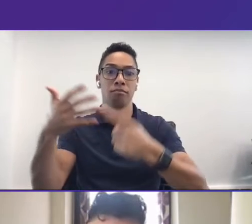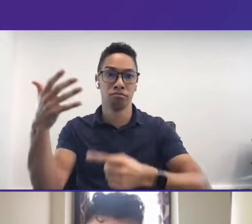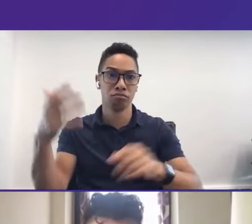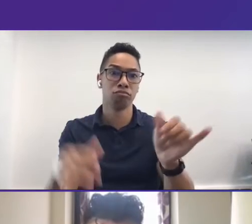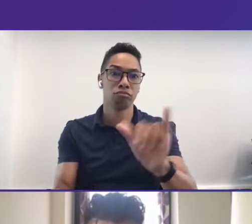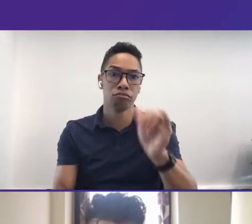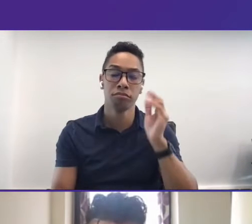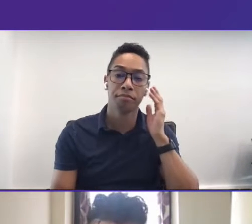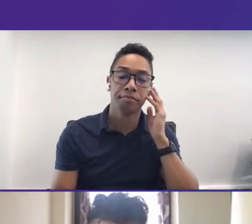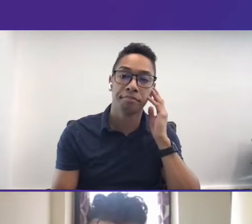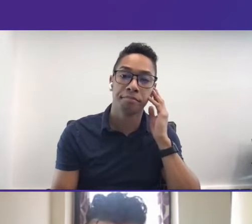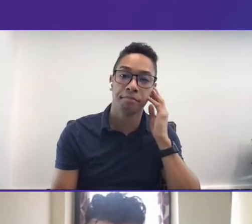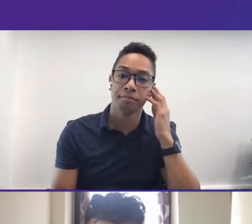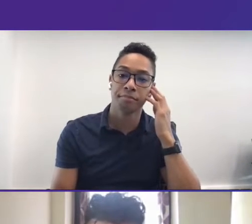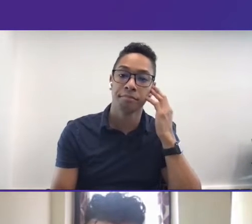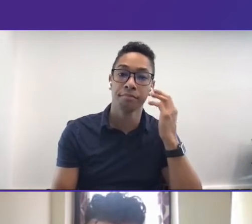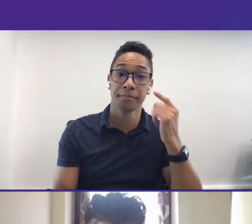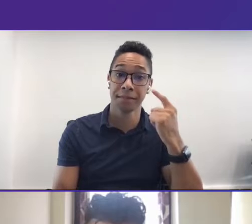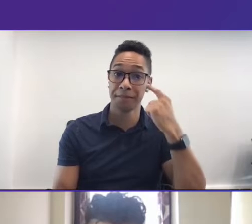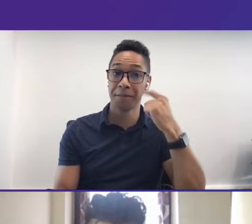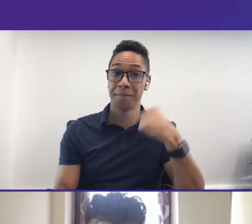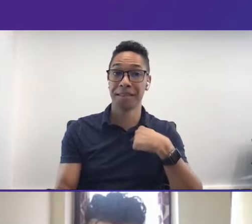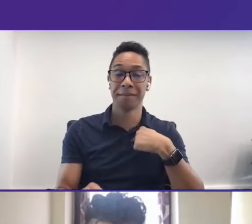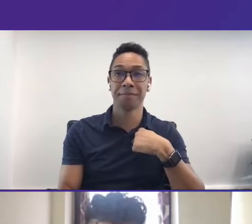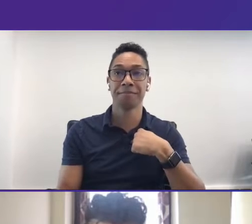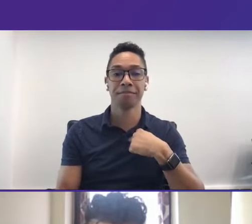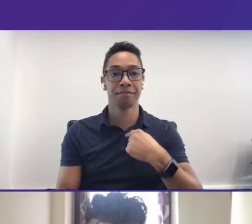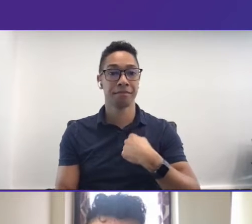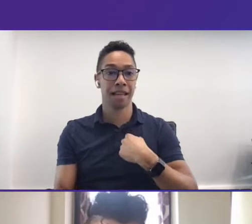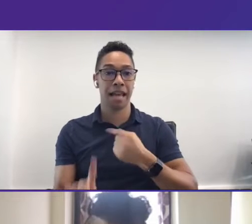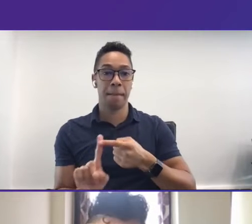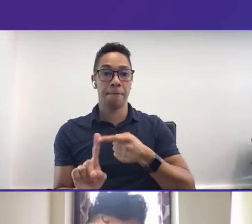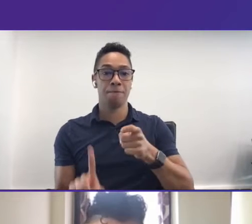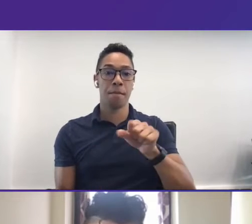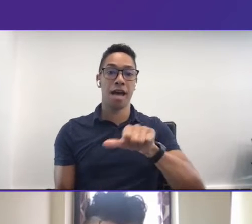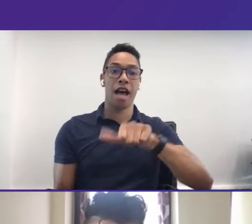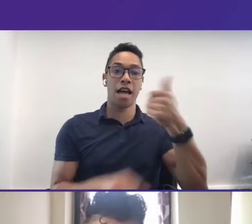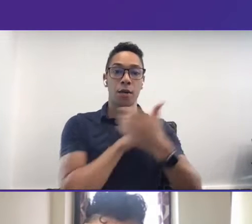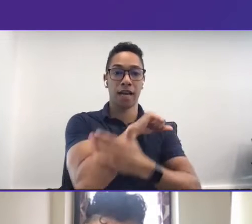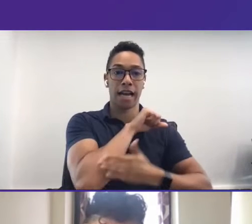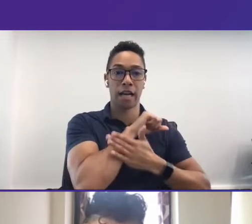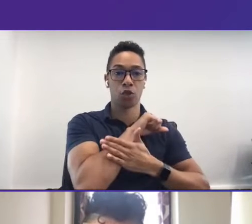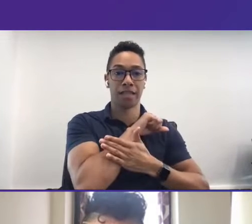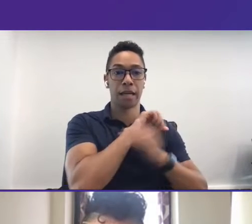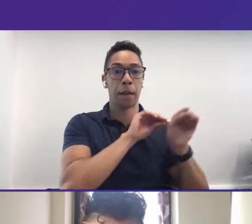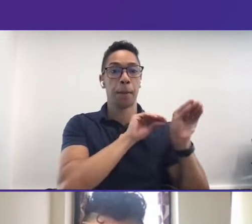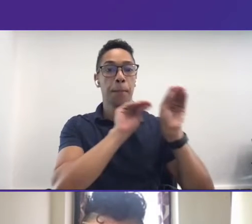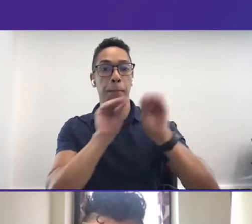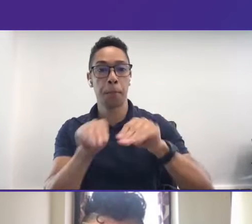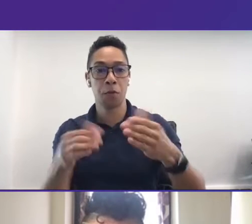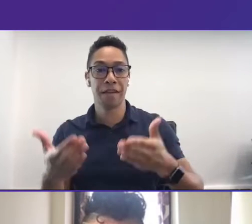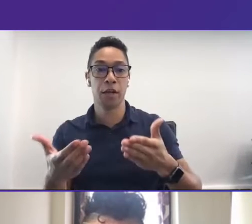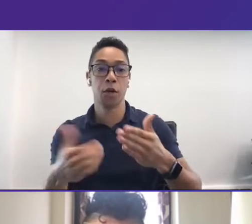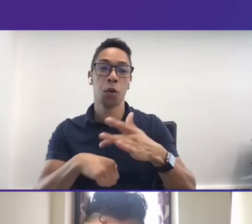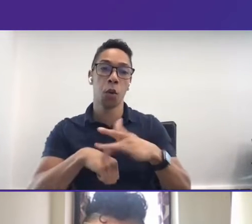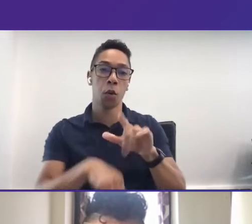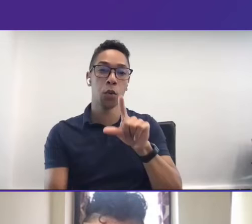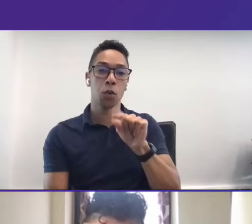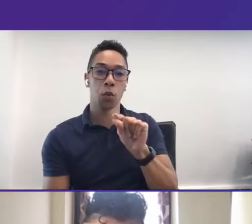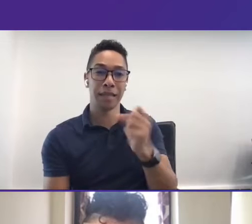On my end, I come from another country, and I moved here when I was in my early 20s. And